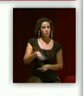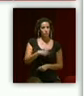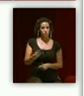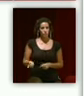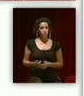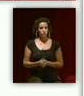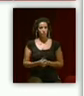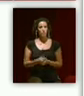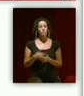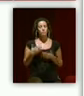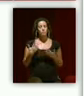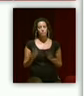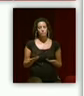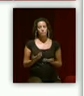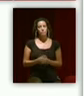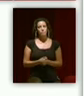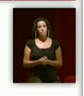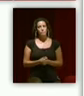tools?